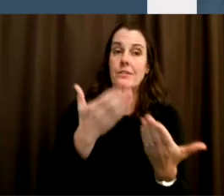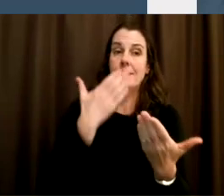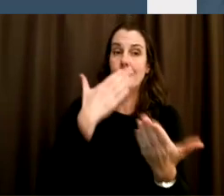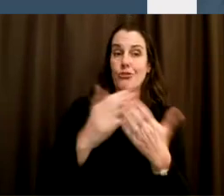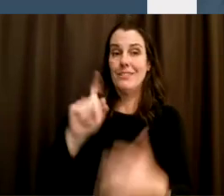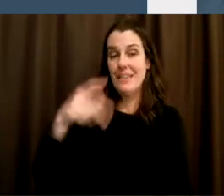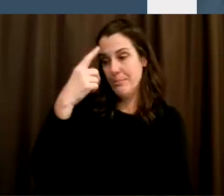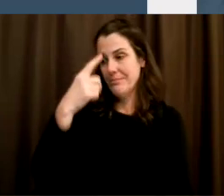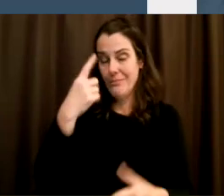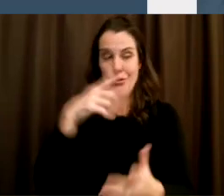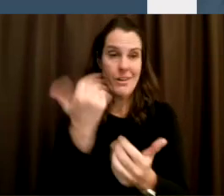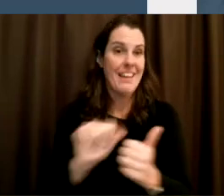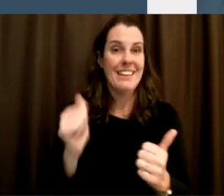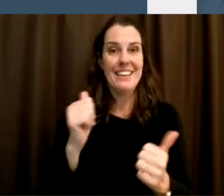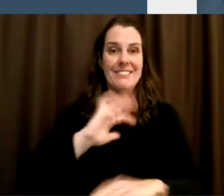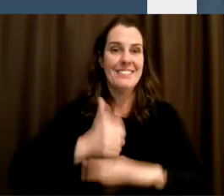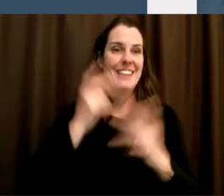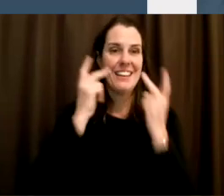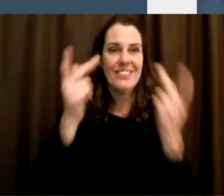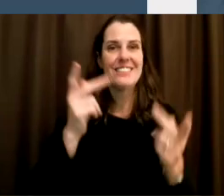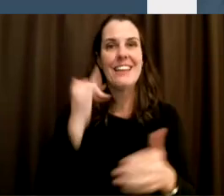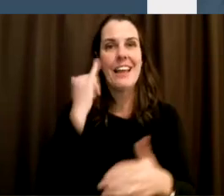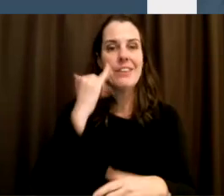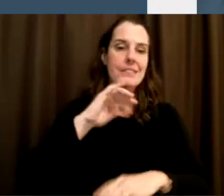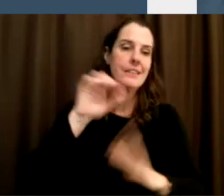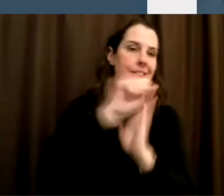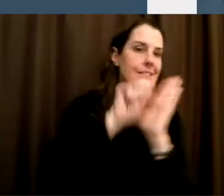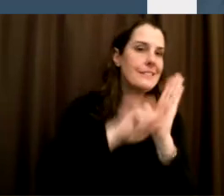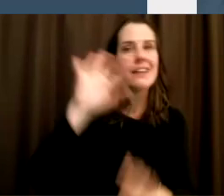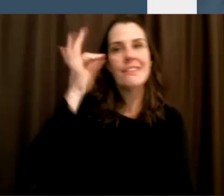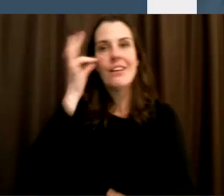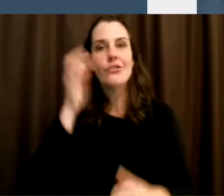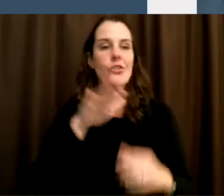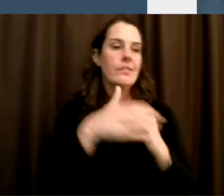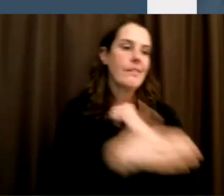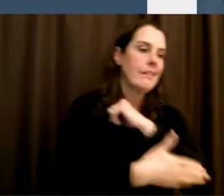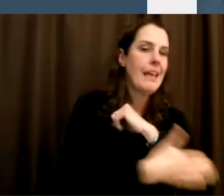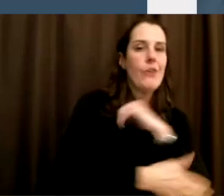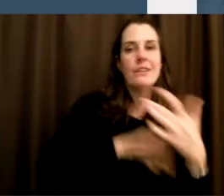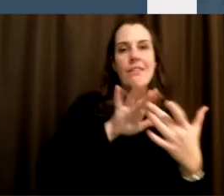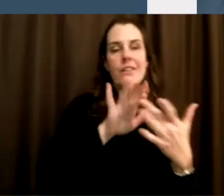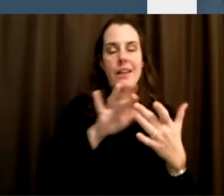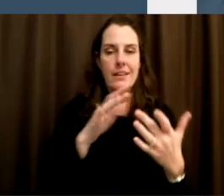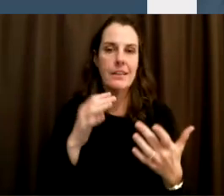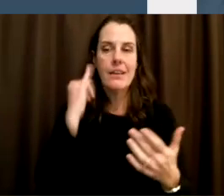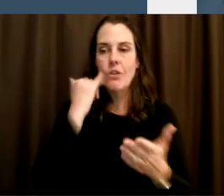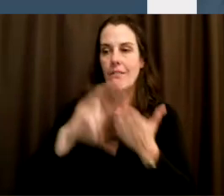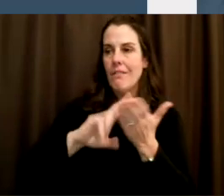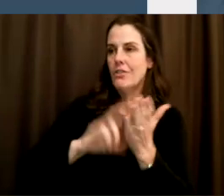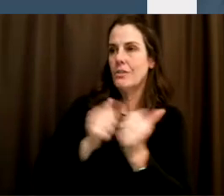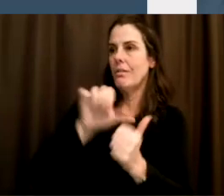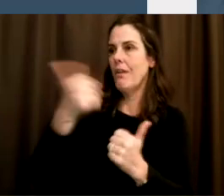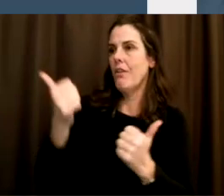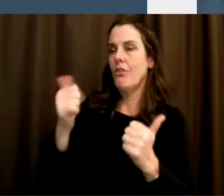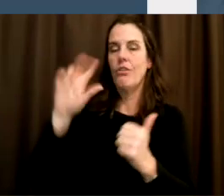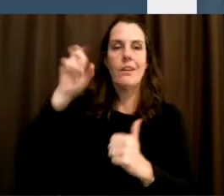foundation level or federal level or state level or county contacts, if you have contracts with other levels of government.